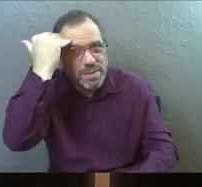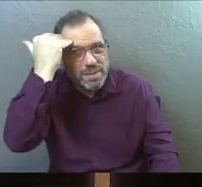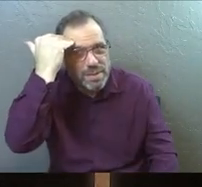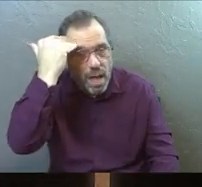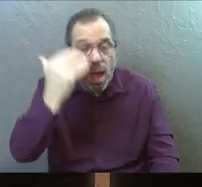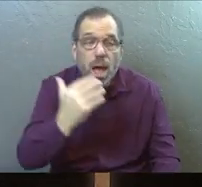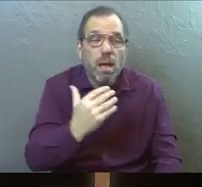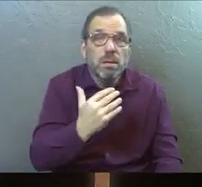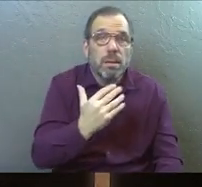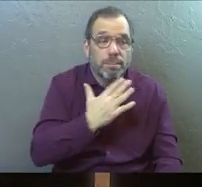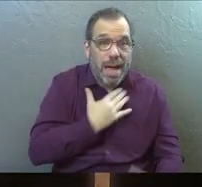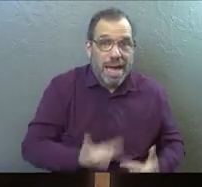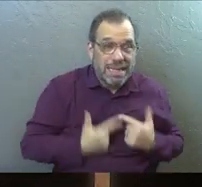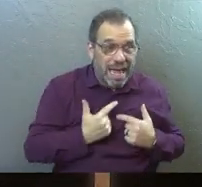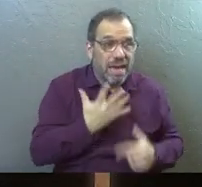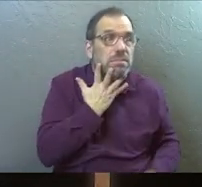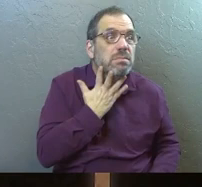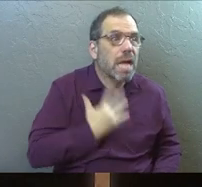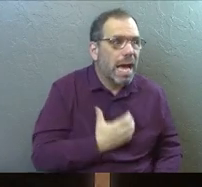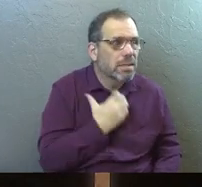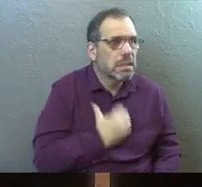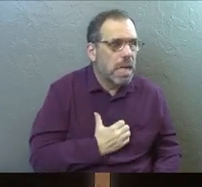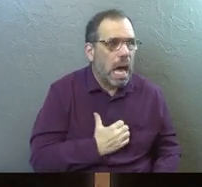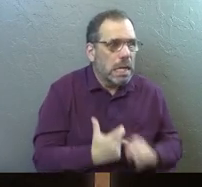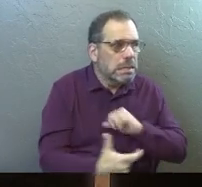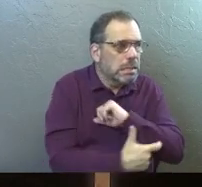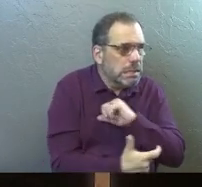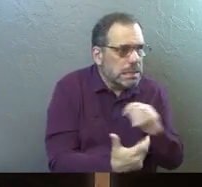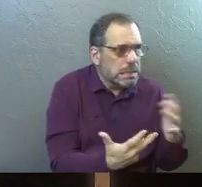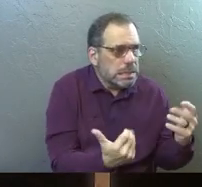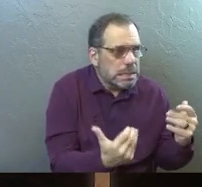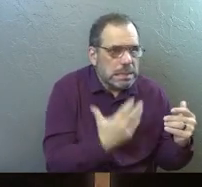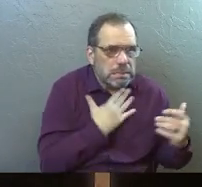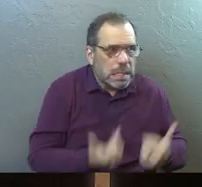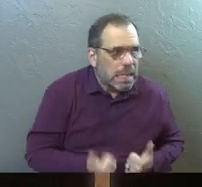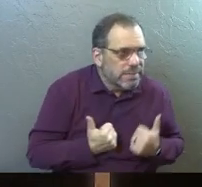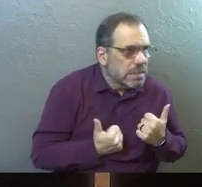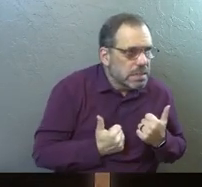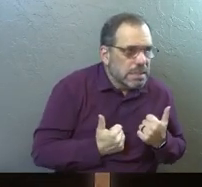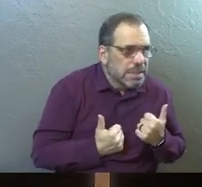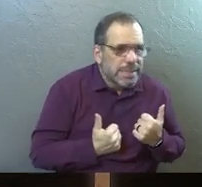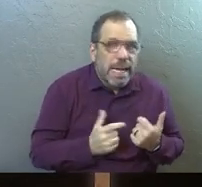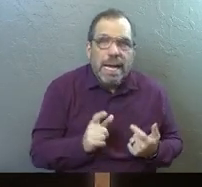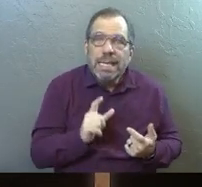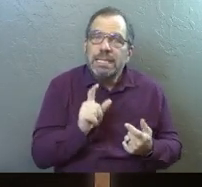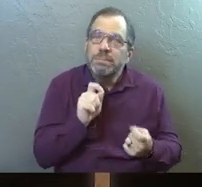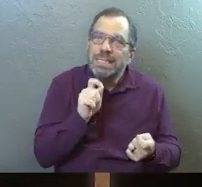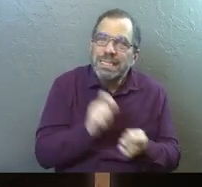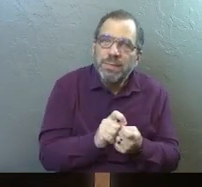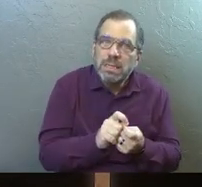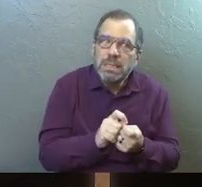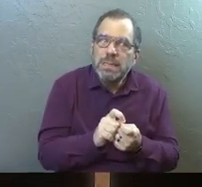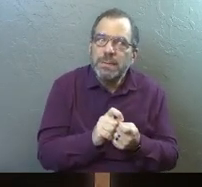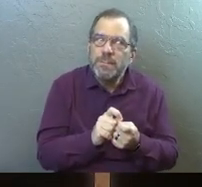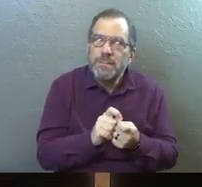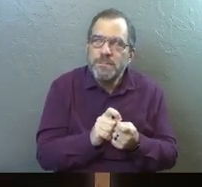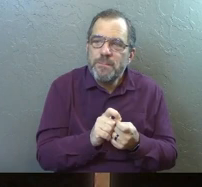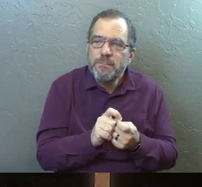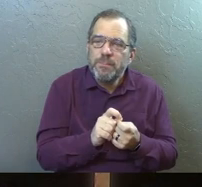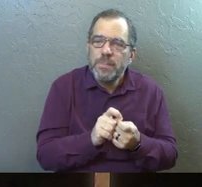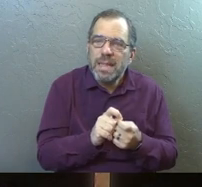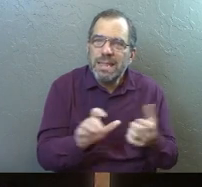The appetites in my life, the desires, the temptations in my life, especially those things that